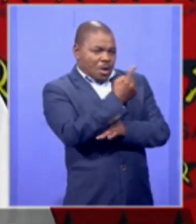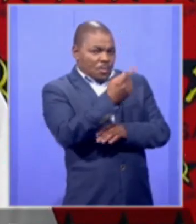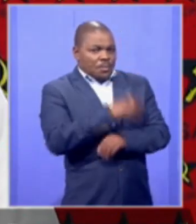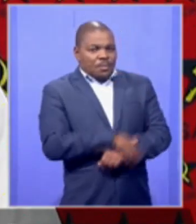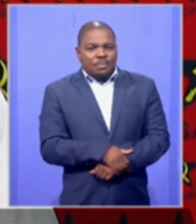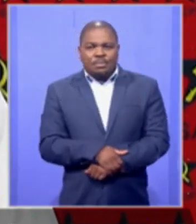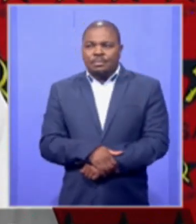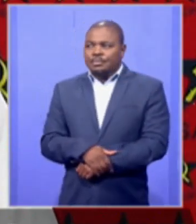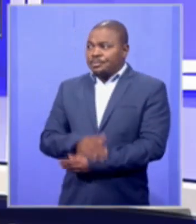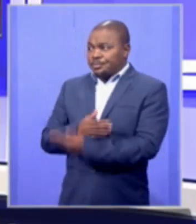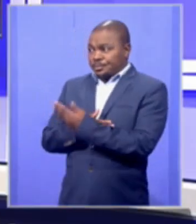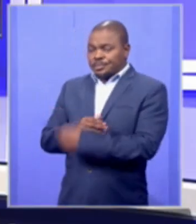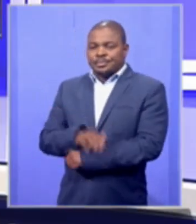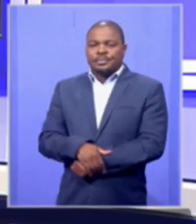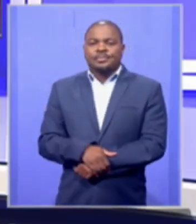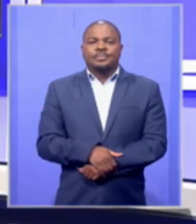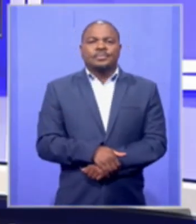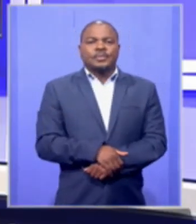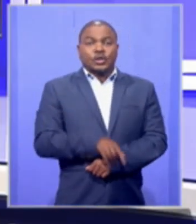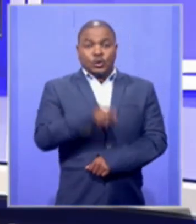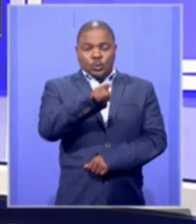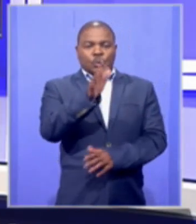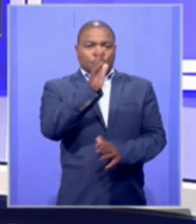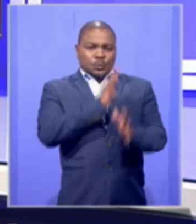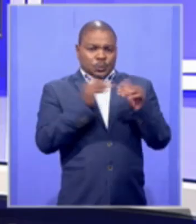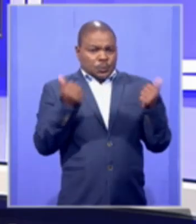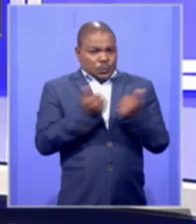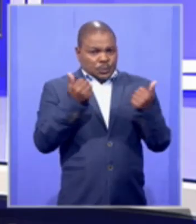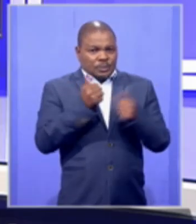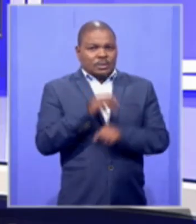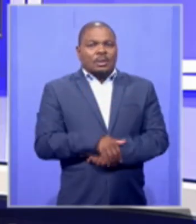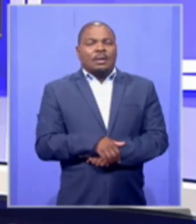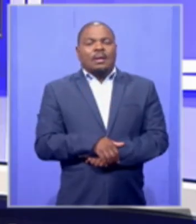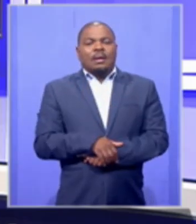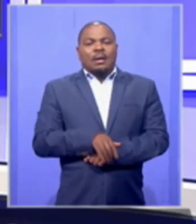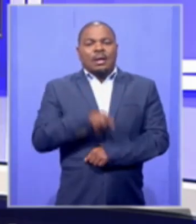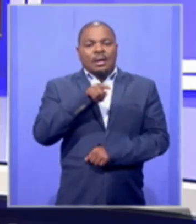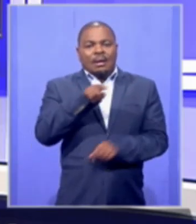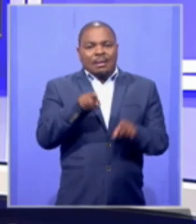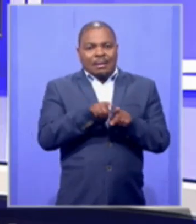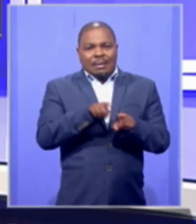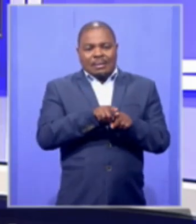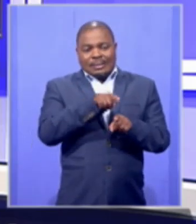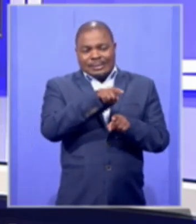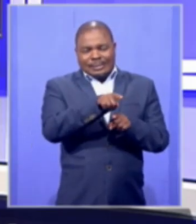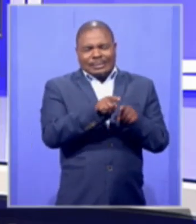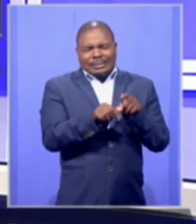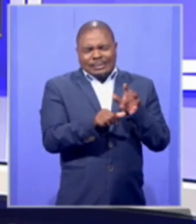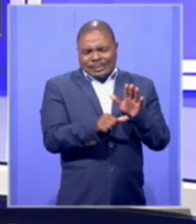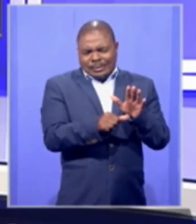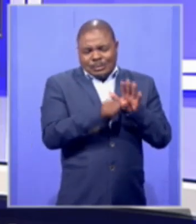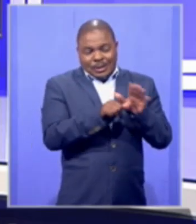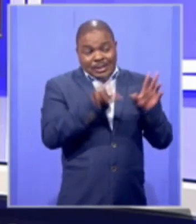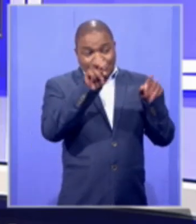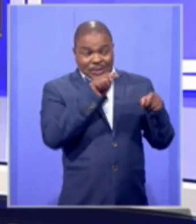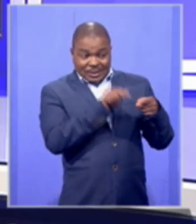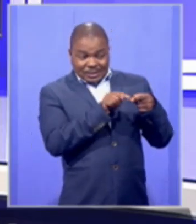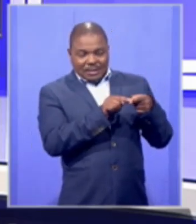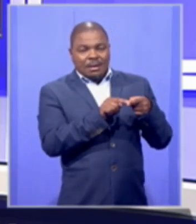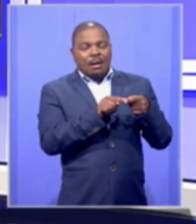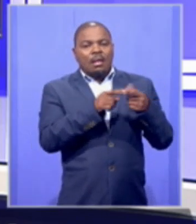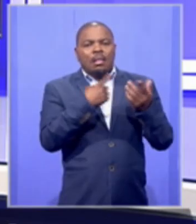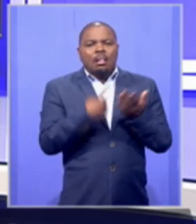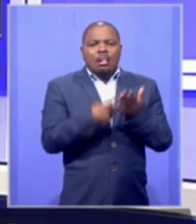adimile. Ntlantla jaaka o setse o tlhalositse gore kgang eno ke thito kgang e ya kopano eo a na go setse go simolotswe